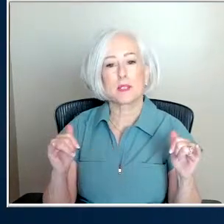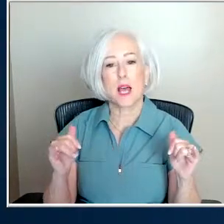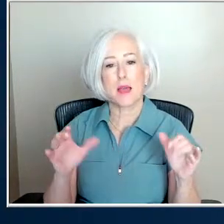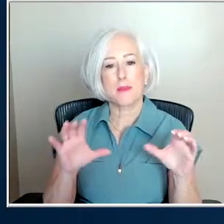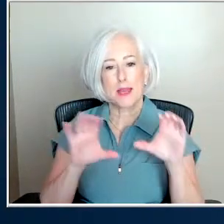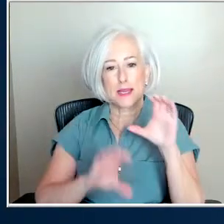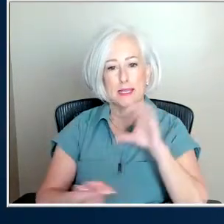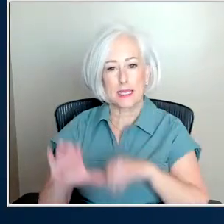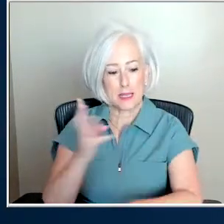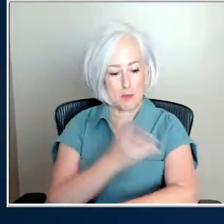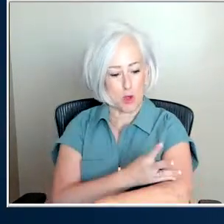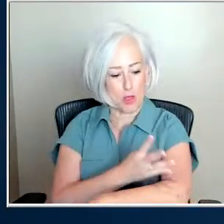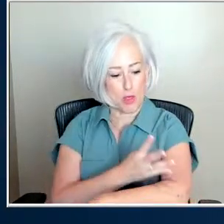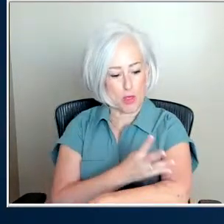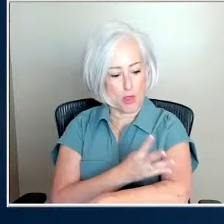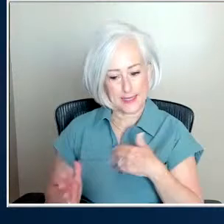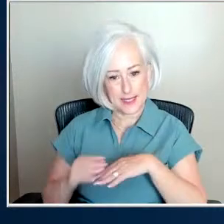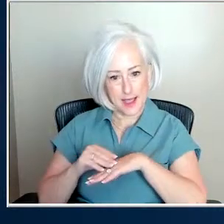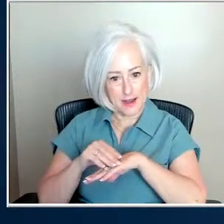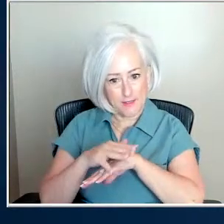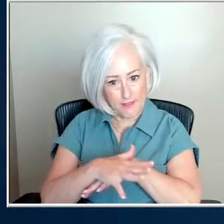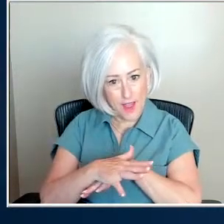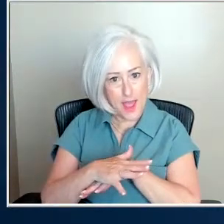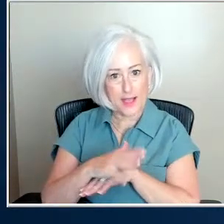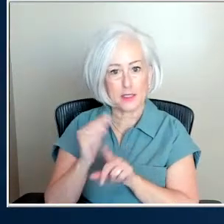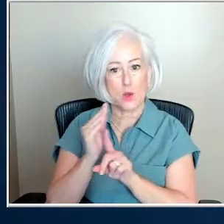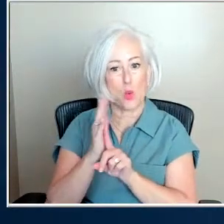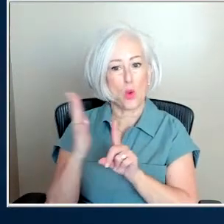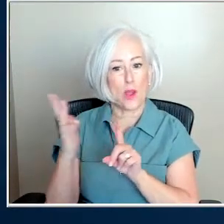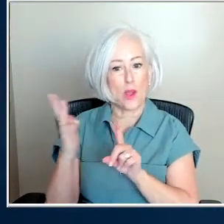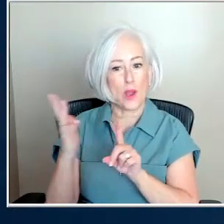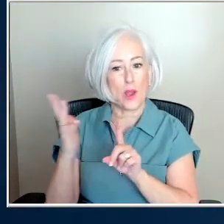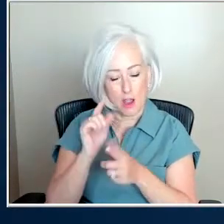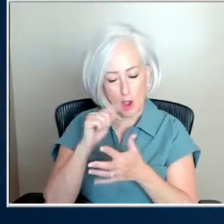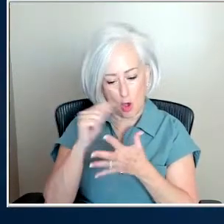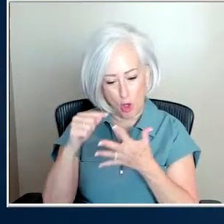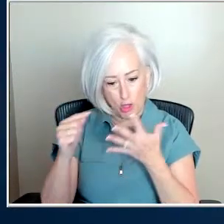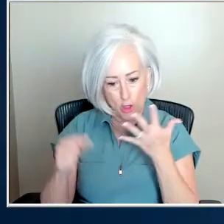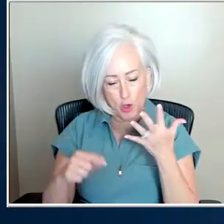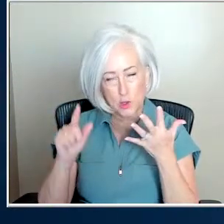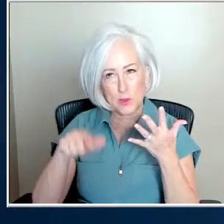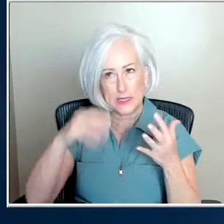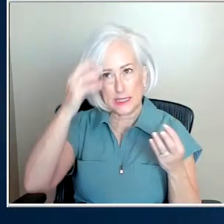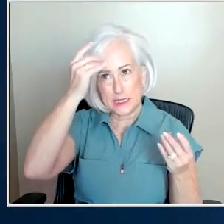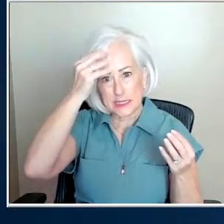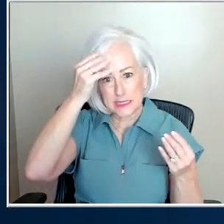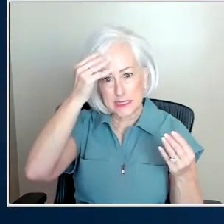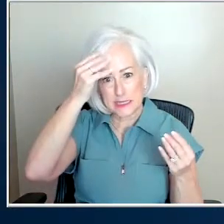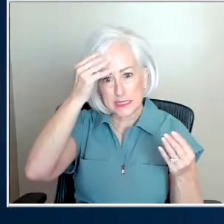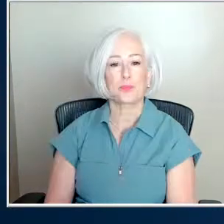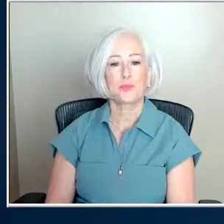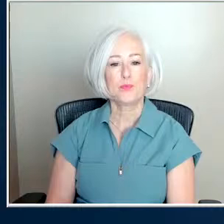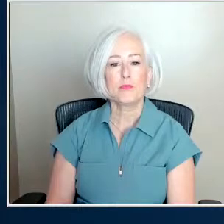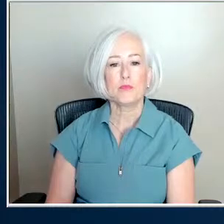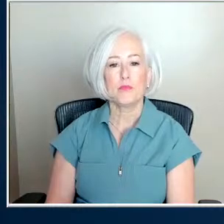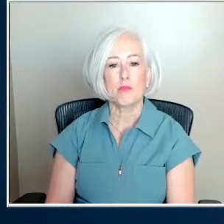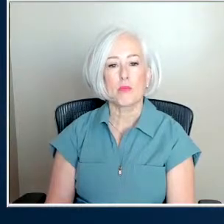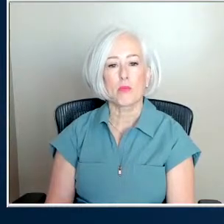and radiation and all of that were things we've considered. And we wanted to